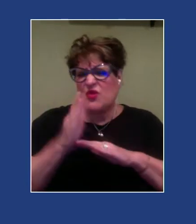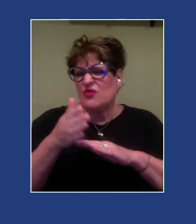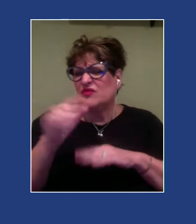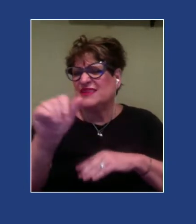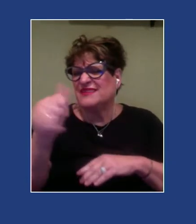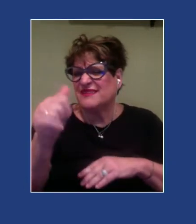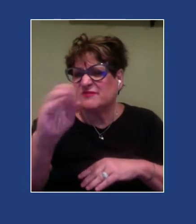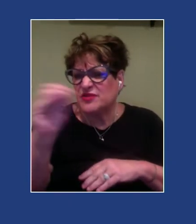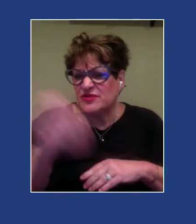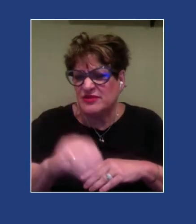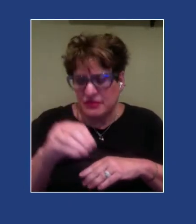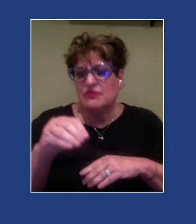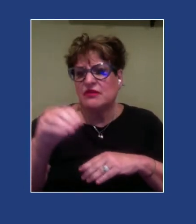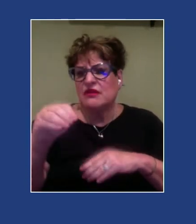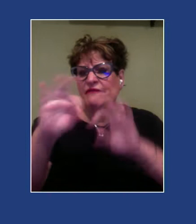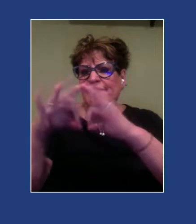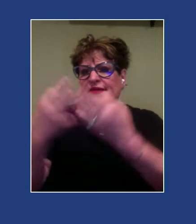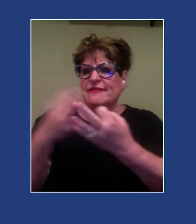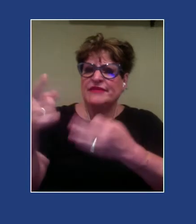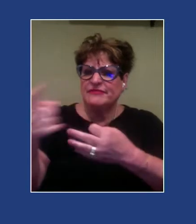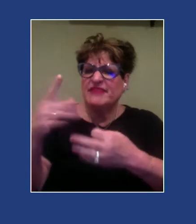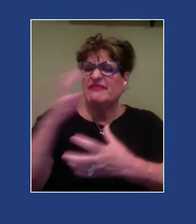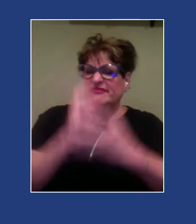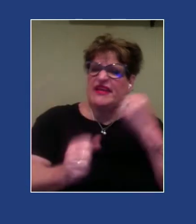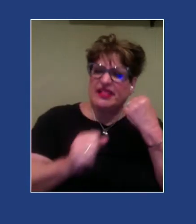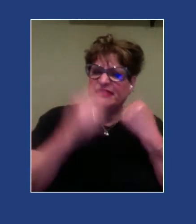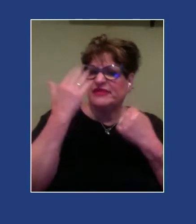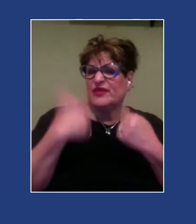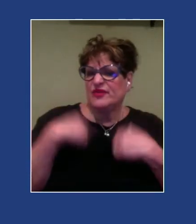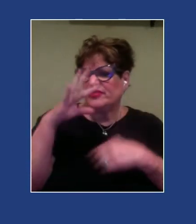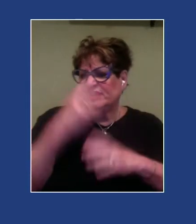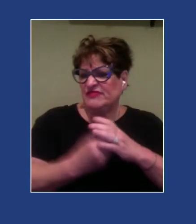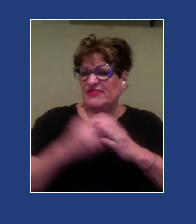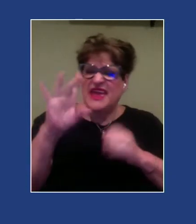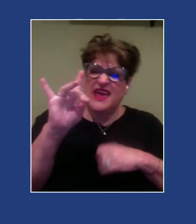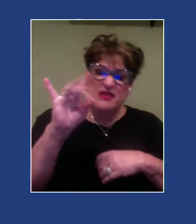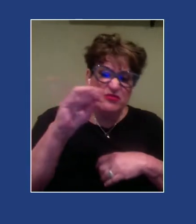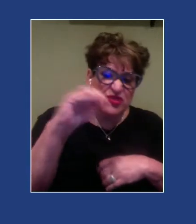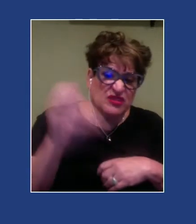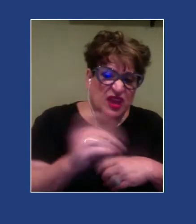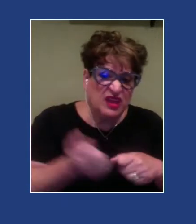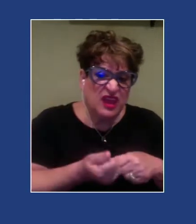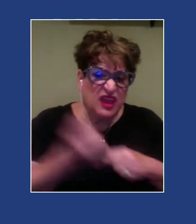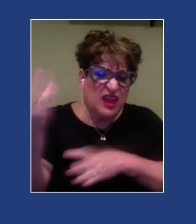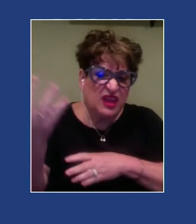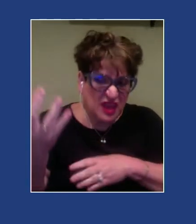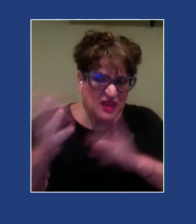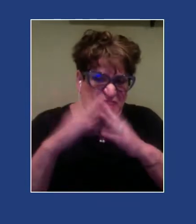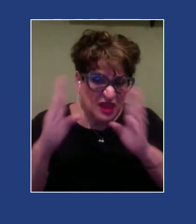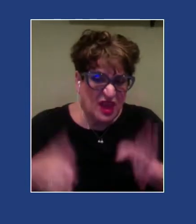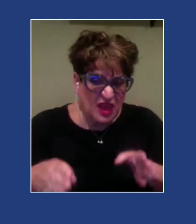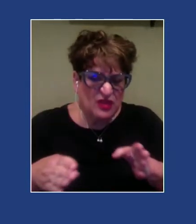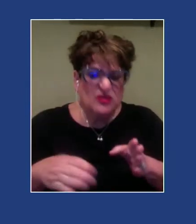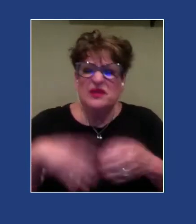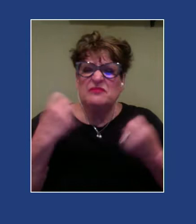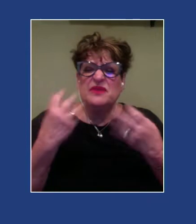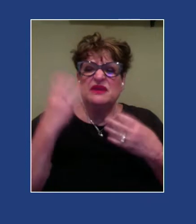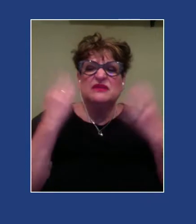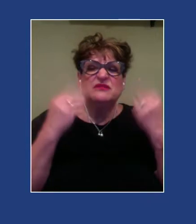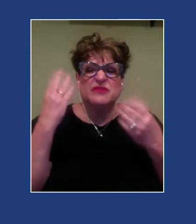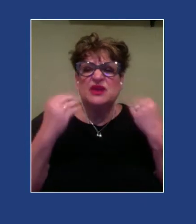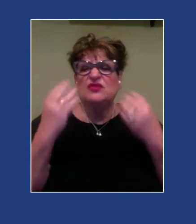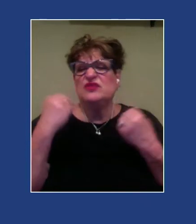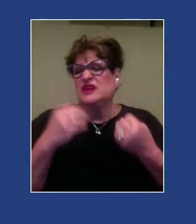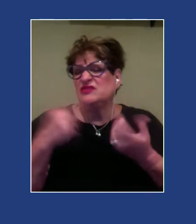family member was violent towards them because they were transgender, 8% were kicked out of the house because of their gender identity. Many experienced serious mistreatment in school, like